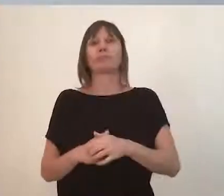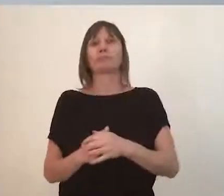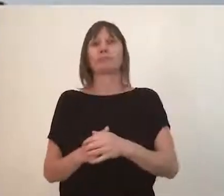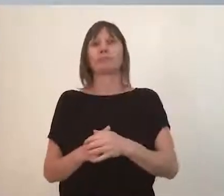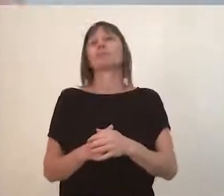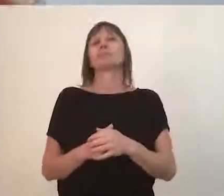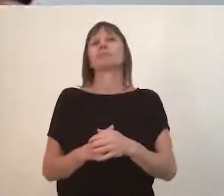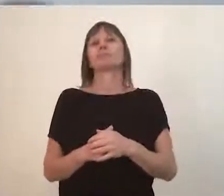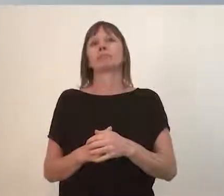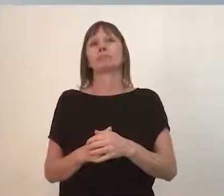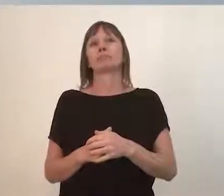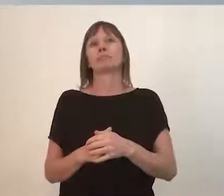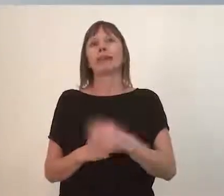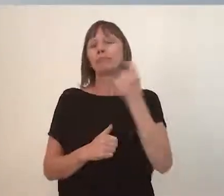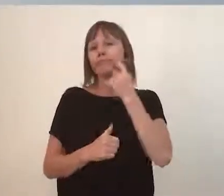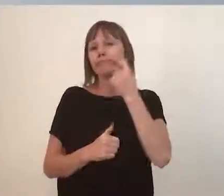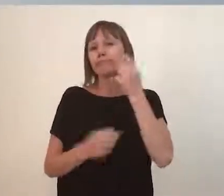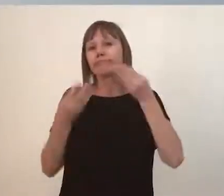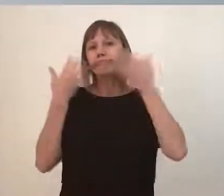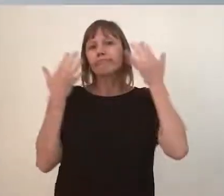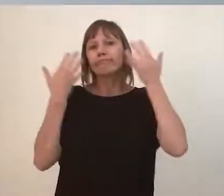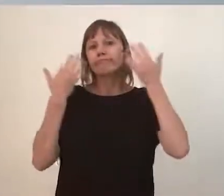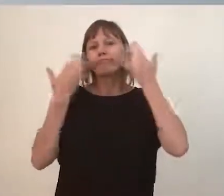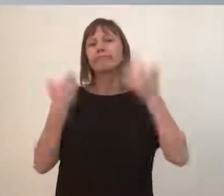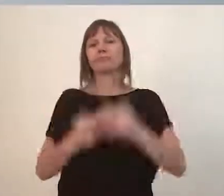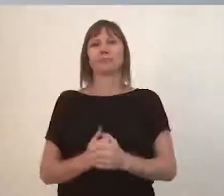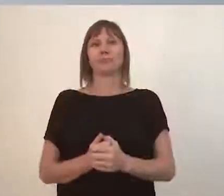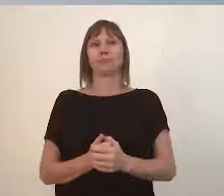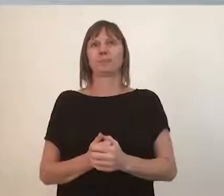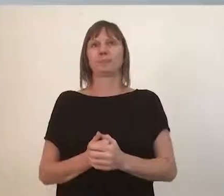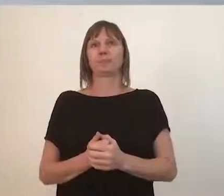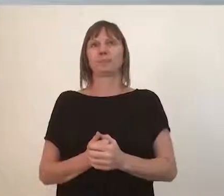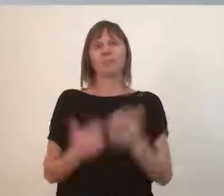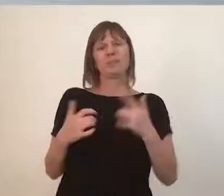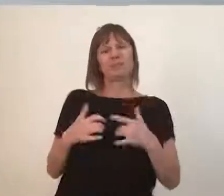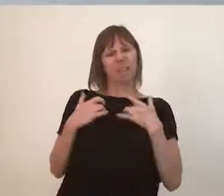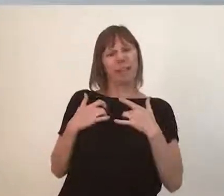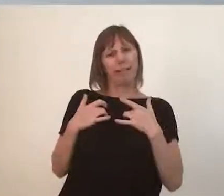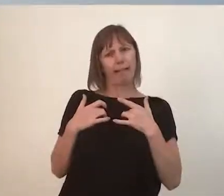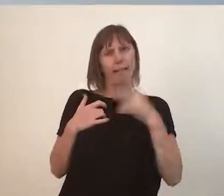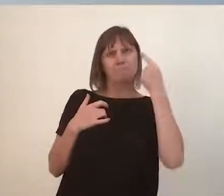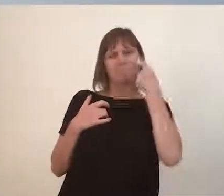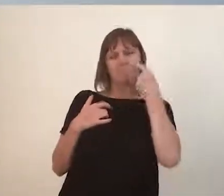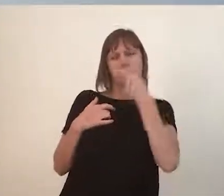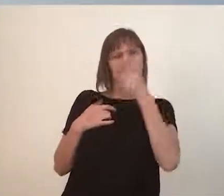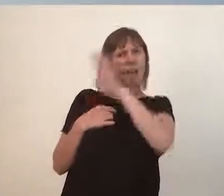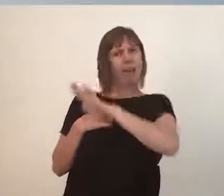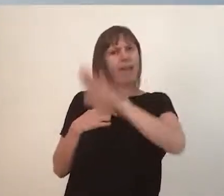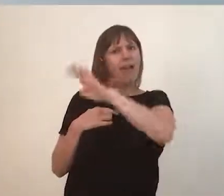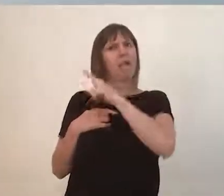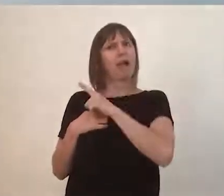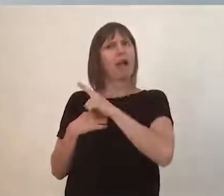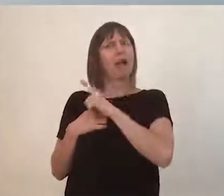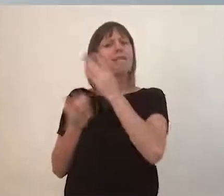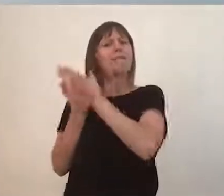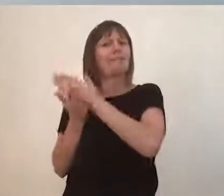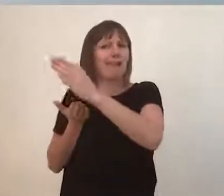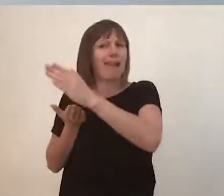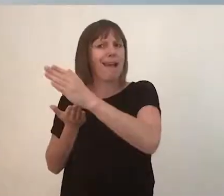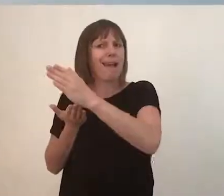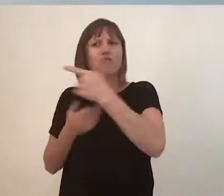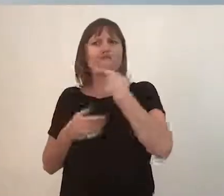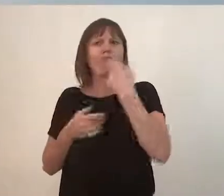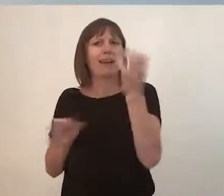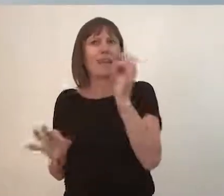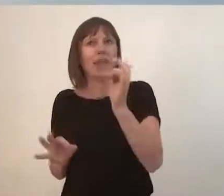literally is called a buffing brush. I'm going to just buff this in and then just gently diffuse it out to the rest of my skin, because I feel, if you see,